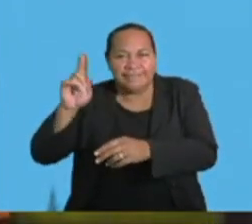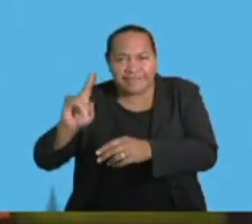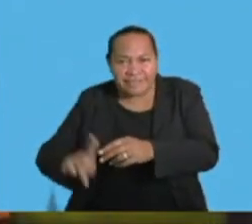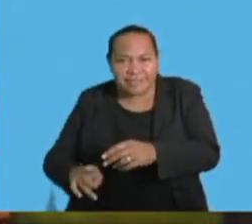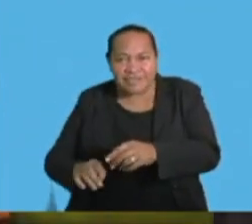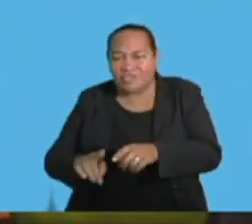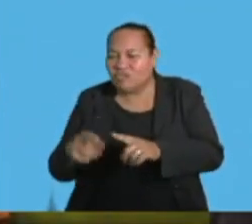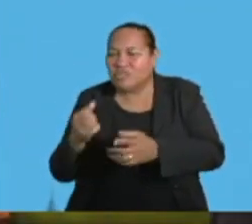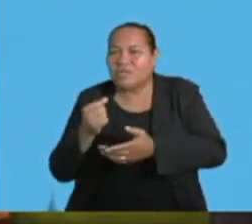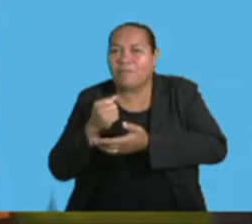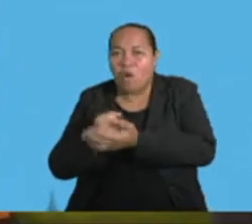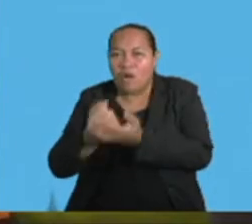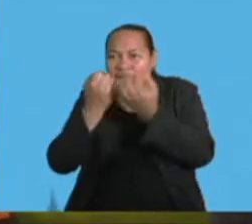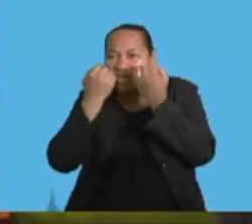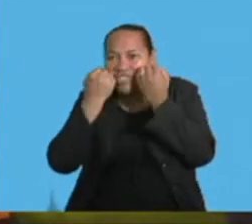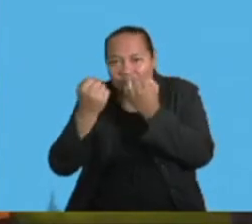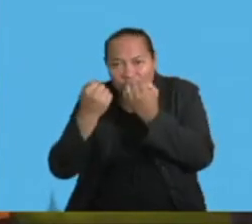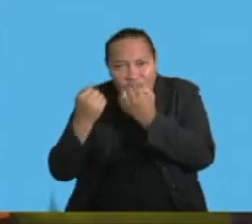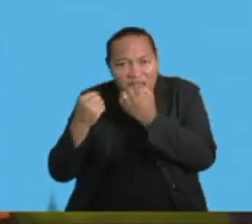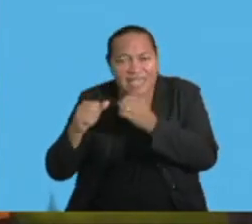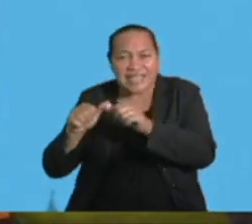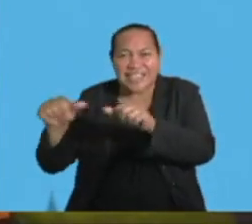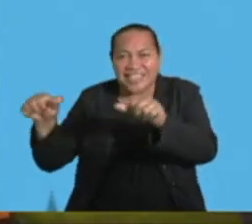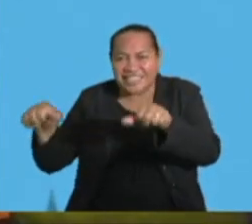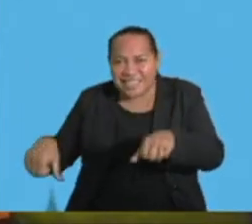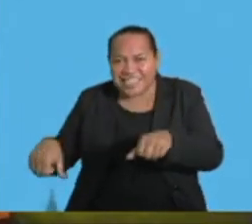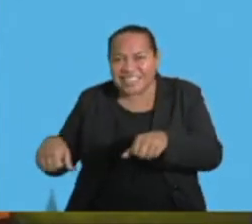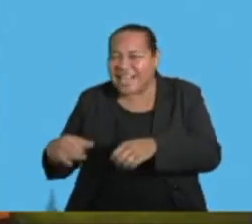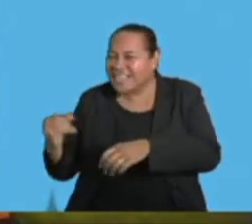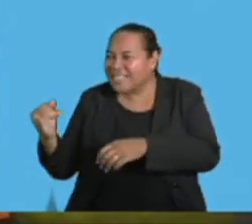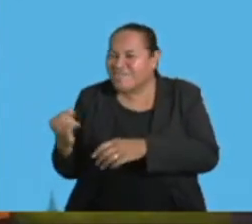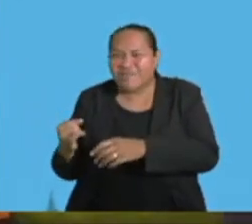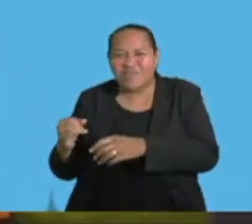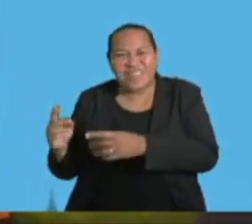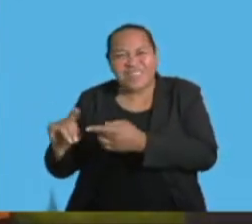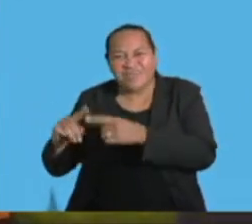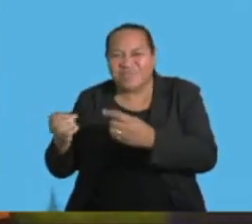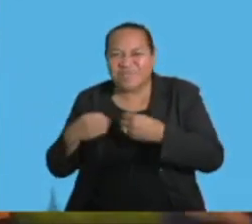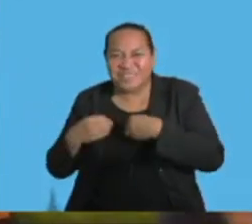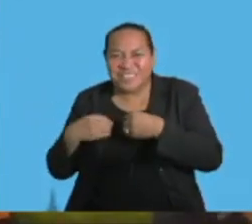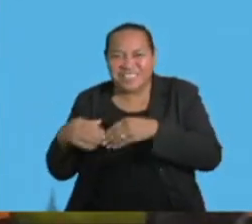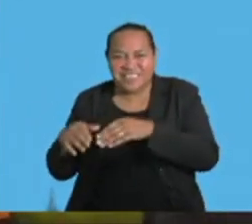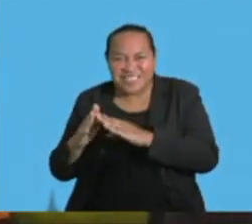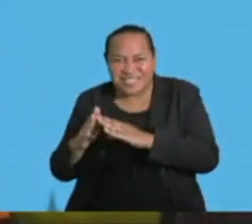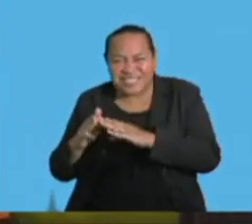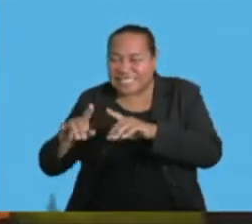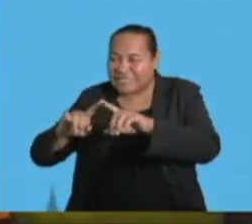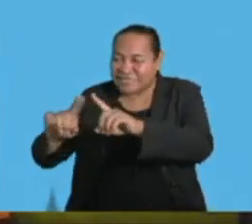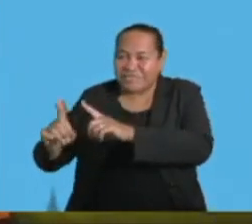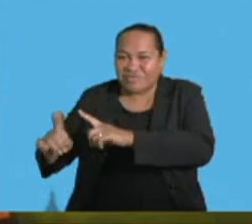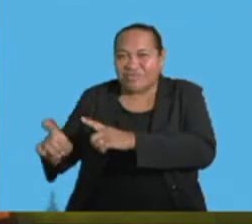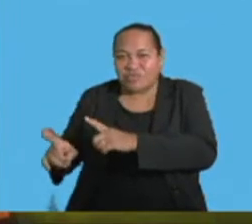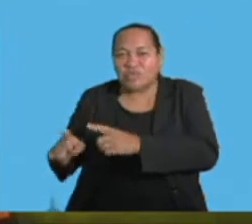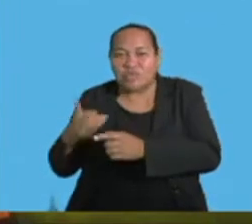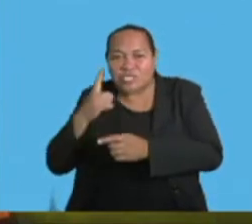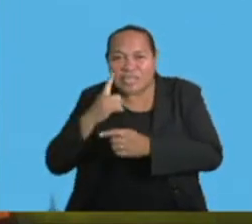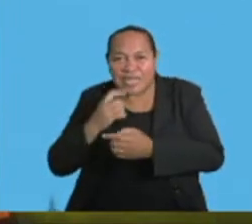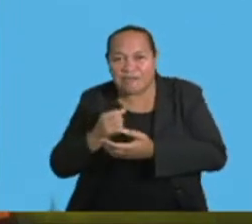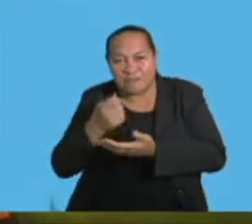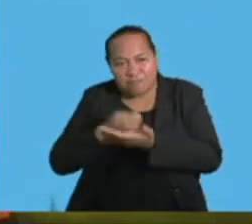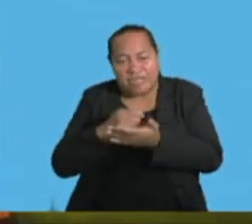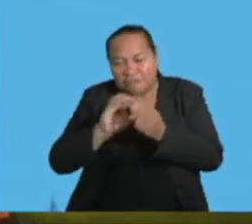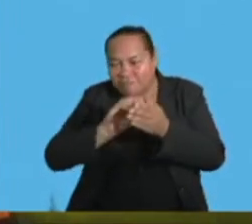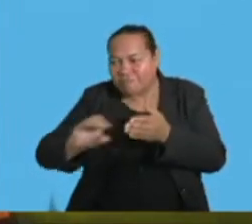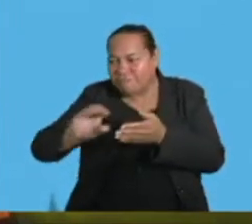various sectors like sugar and agriculture, and income generating opportunities in the rural areas, the small and micro enterprises. All of these things actually